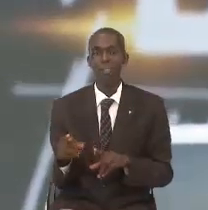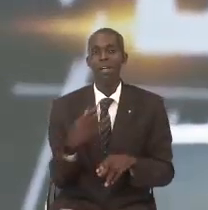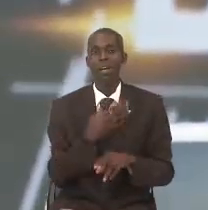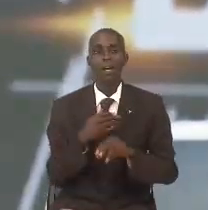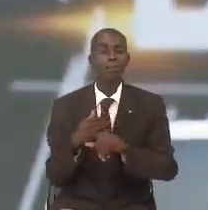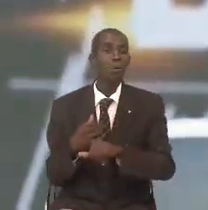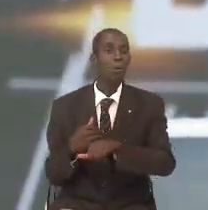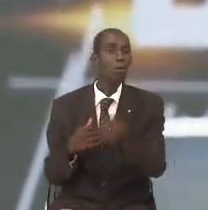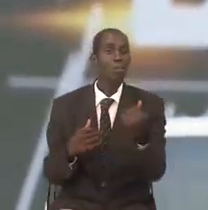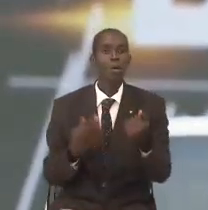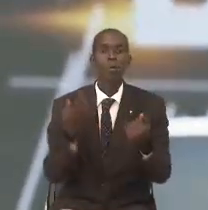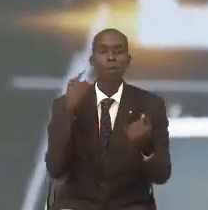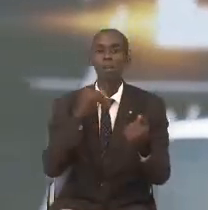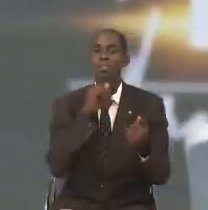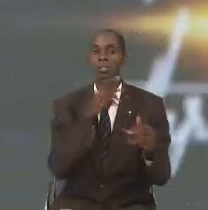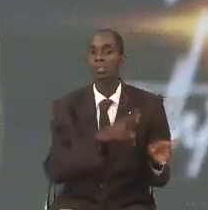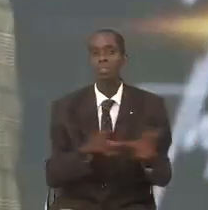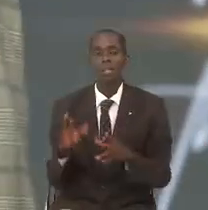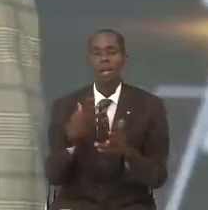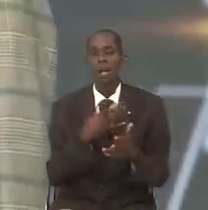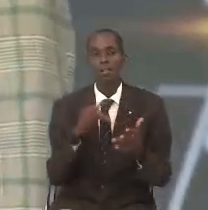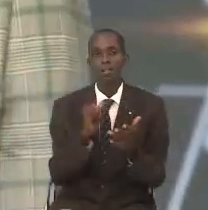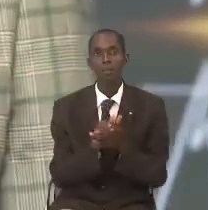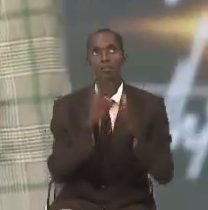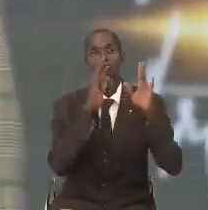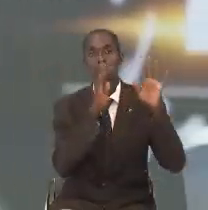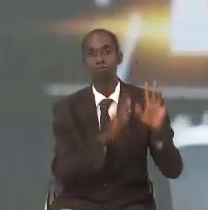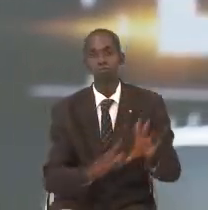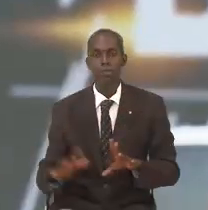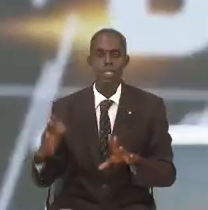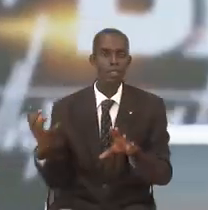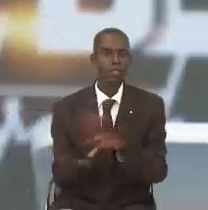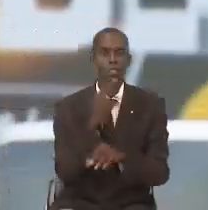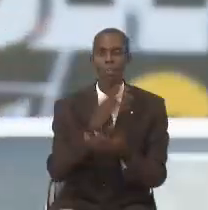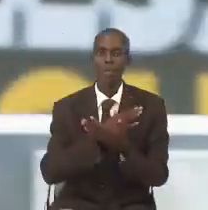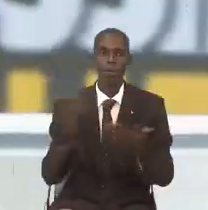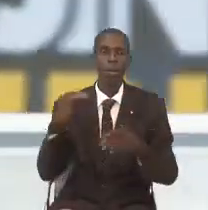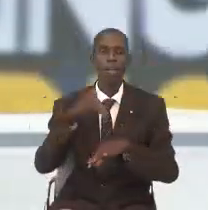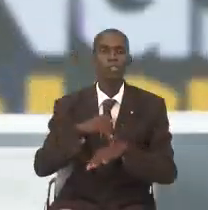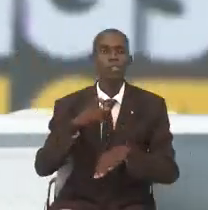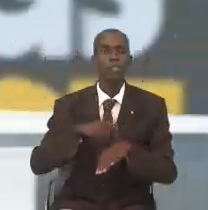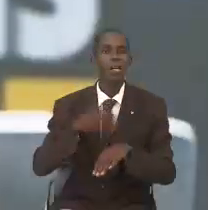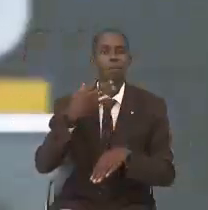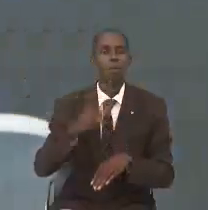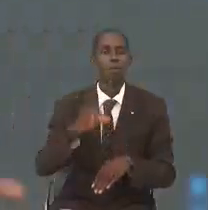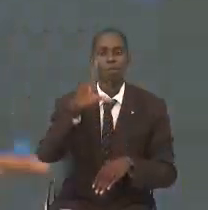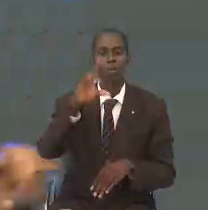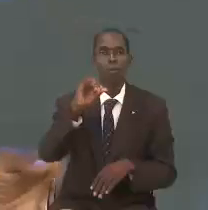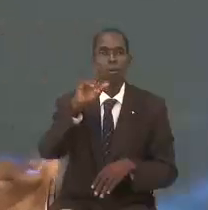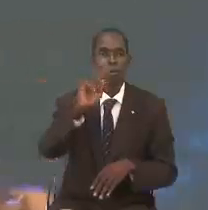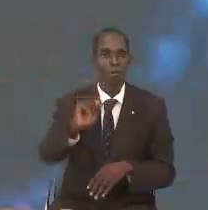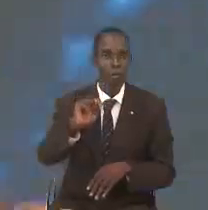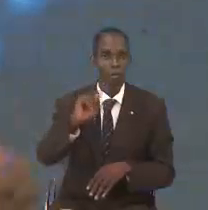ready. And the flood took them all away. At the time of Noah, at the time of Lot,